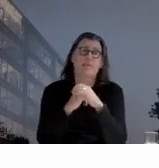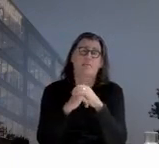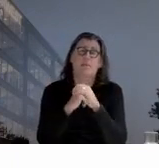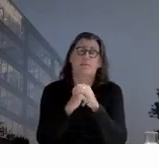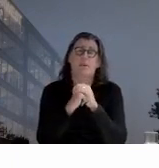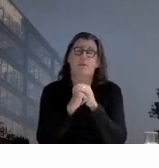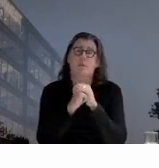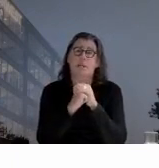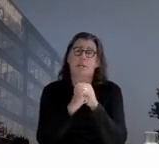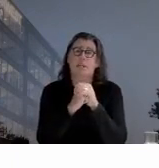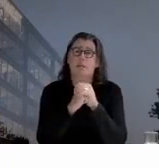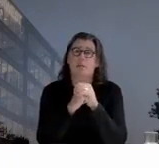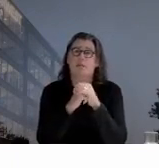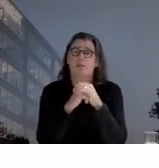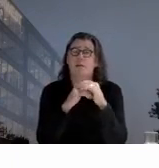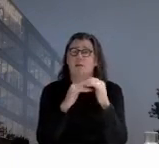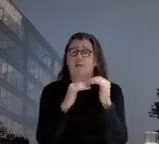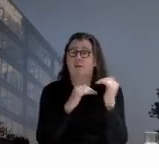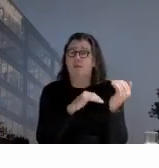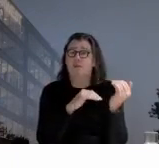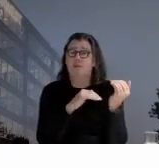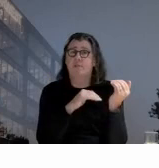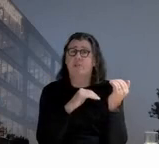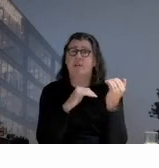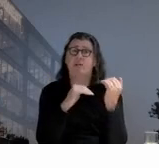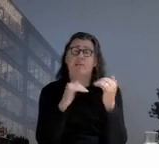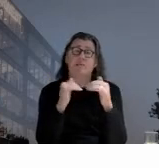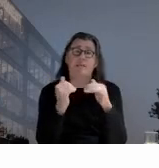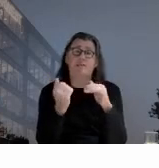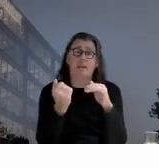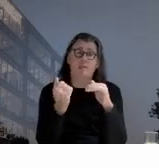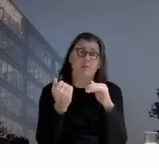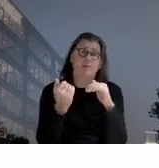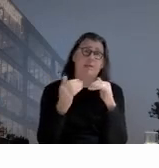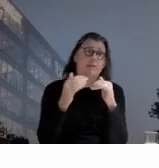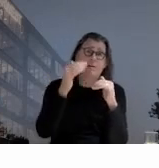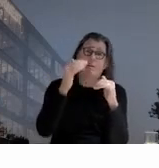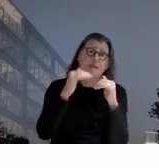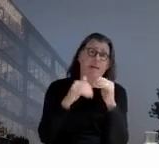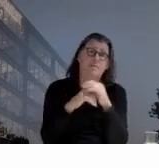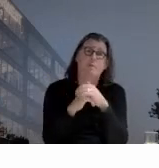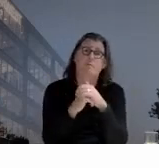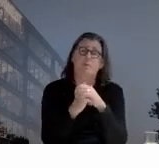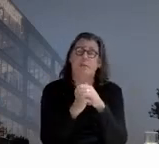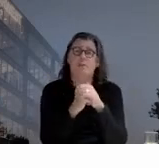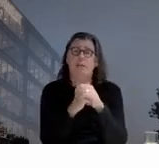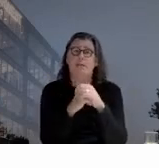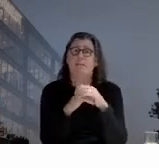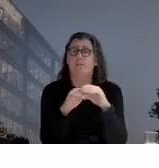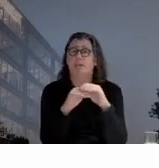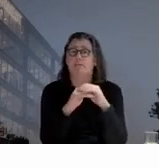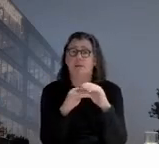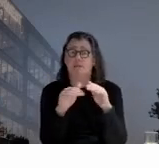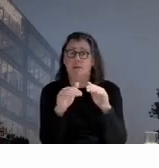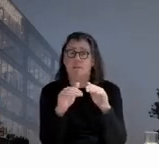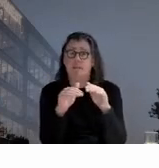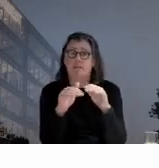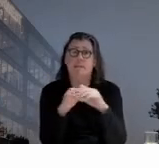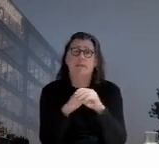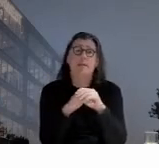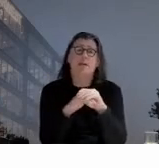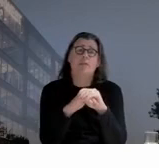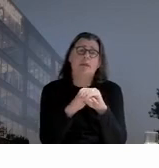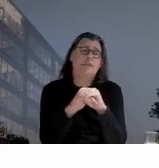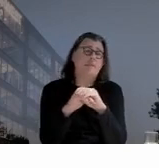to that 30.5 million kilos. For a 200 mil shade, we could save 7%, and all the way down to a 1 meter shade could save